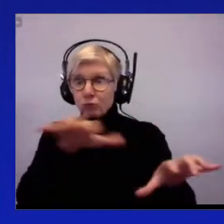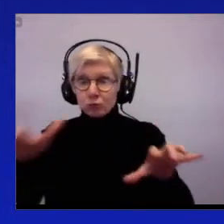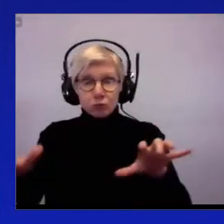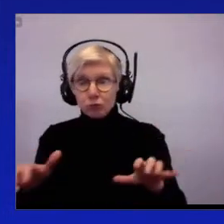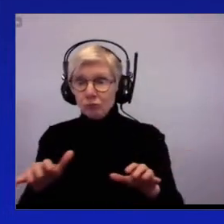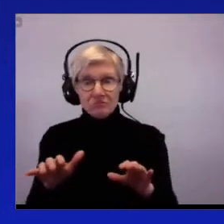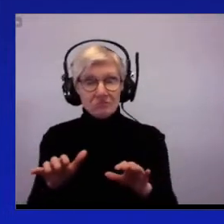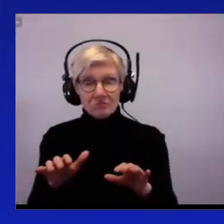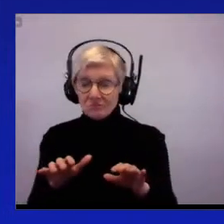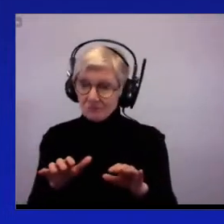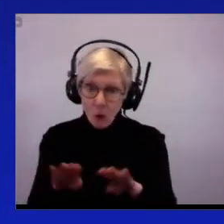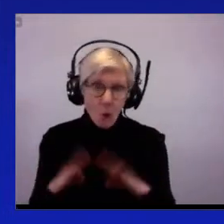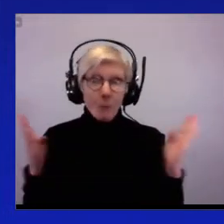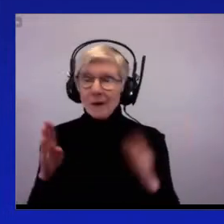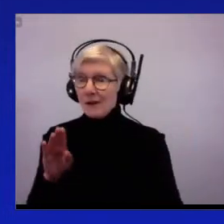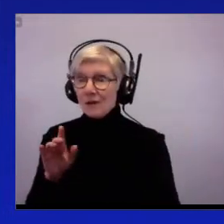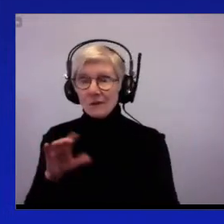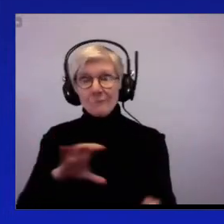It's part of the planning that we're doing.